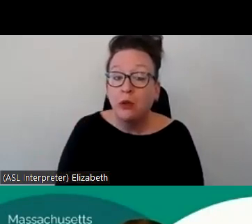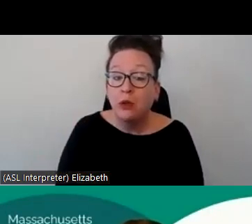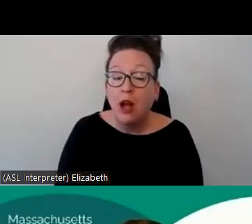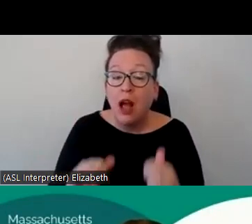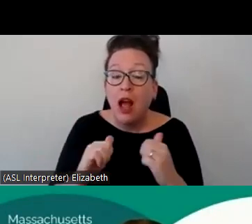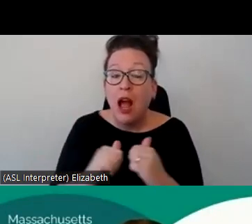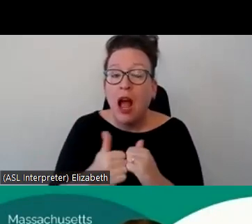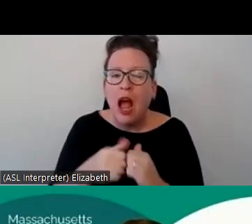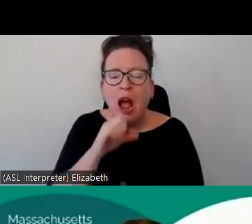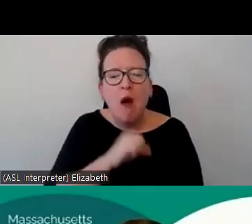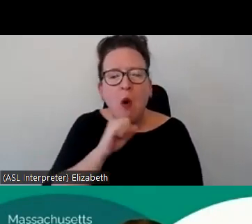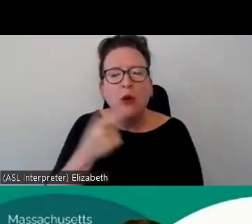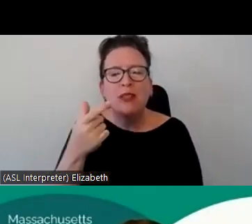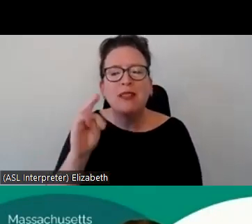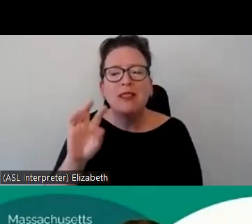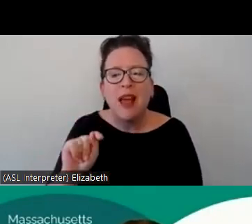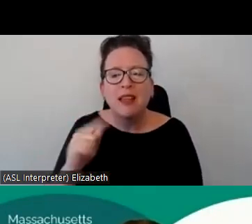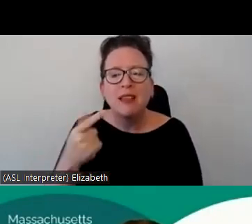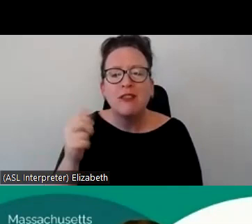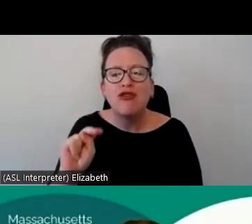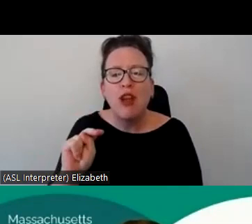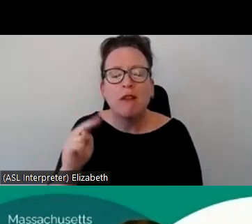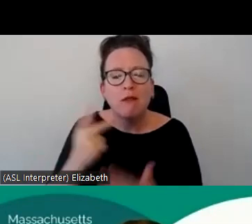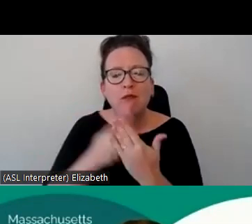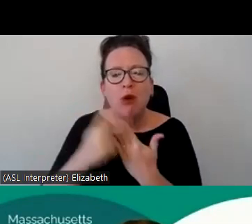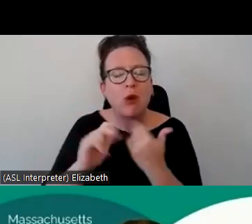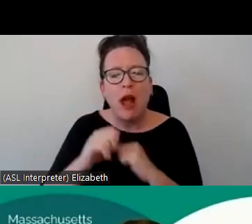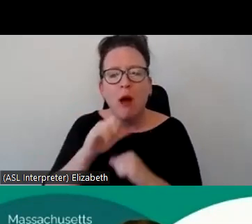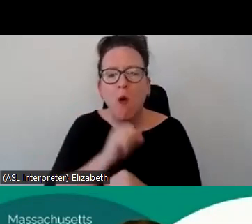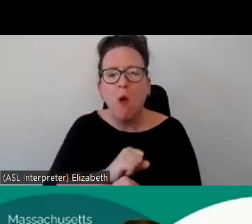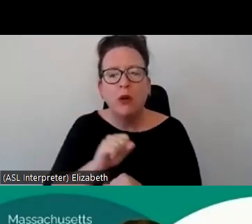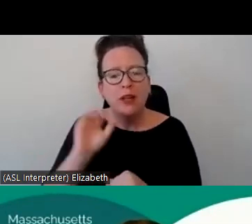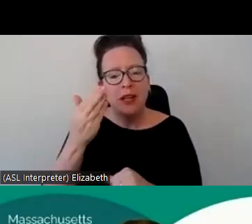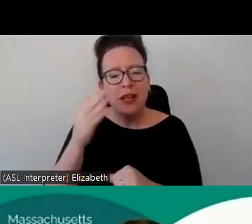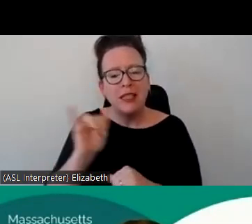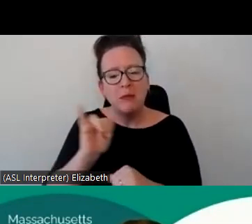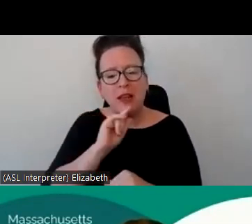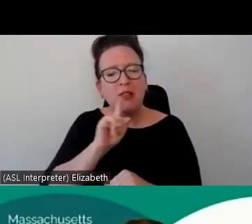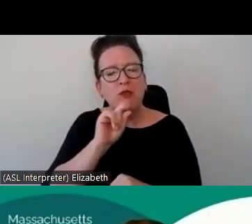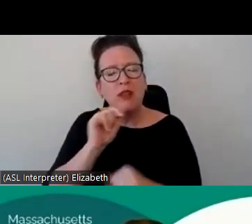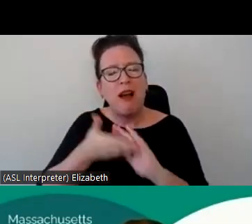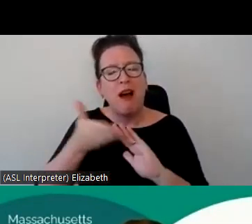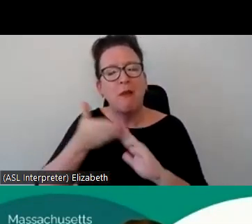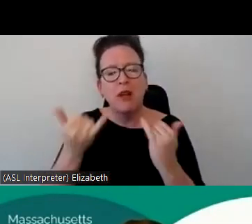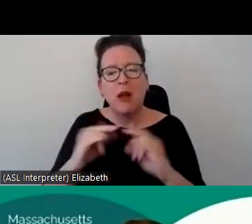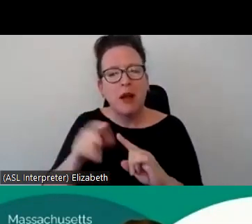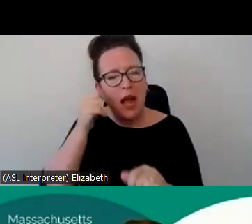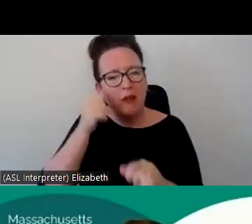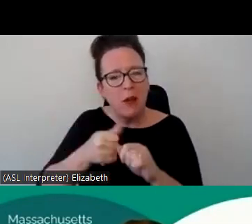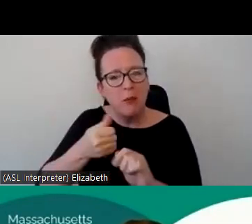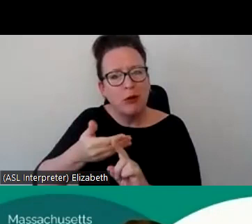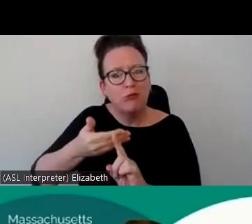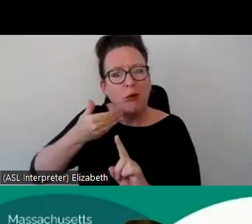So how old is NextGen? I know that it seems like it's really operating now, but I remember we were doing forums just a few months ago.